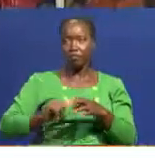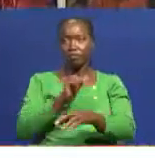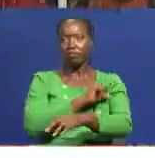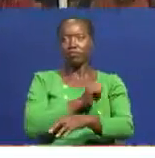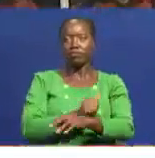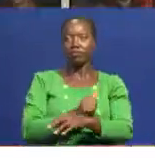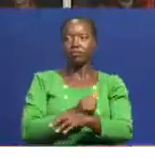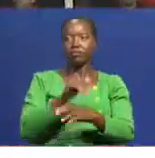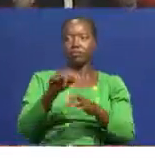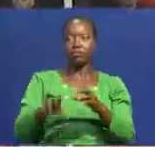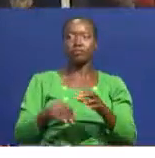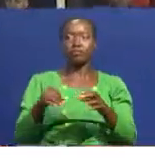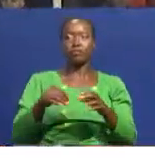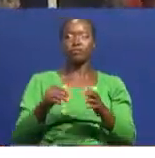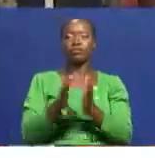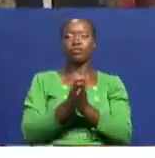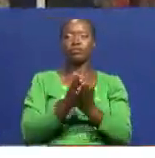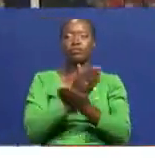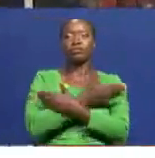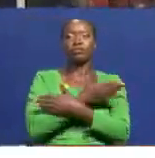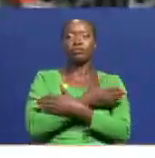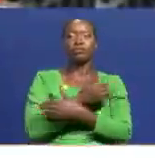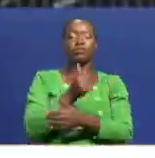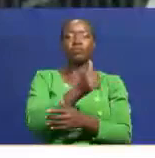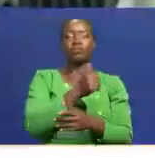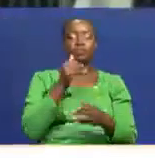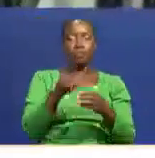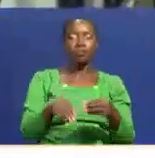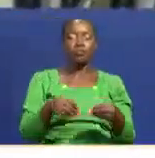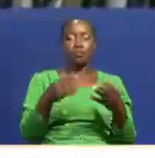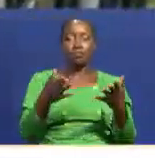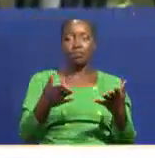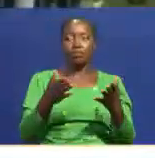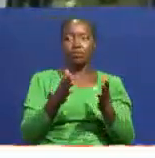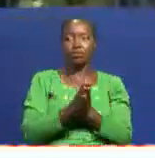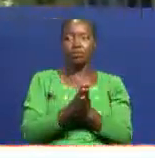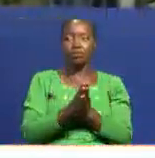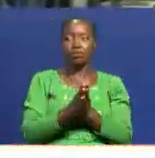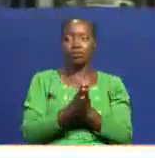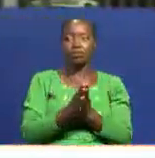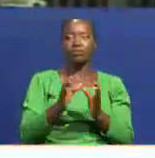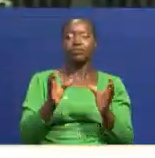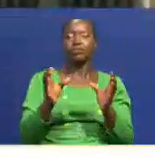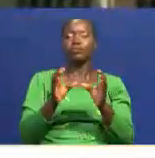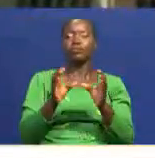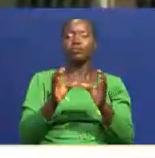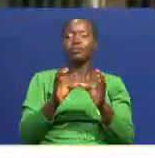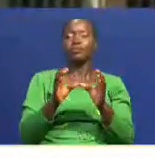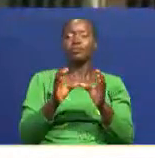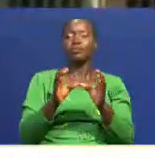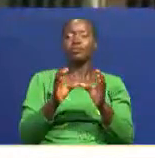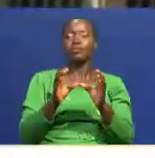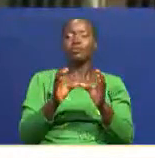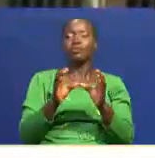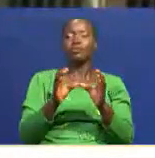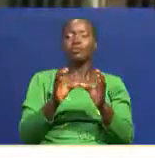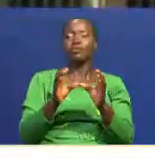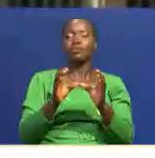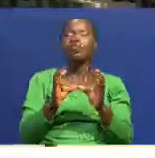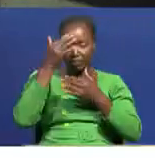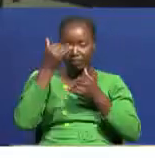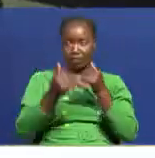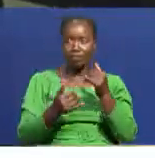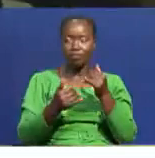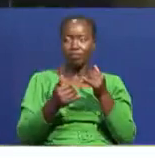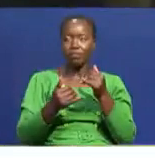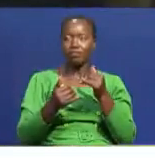authorities confiscated the shirts and refused to return them. The Cairo club will face Renaissance Bakane of Morocco on